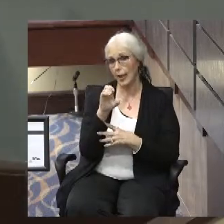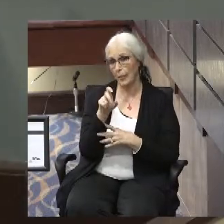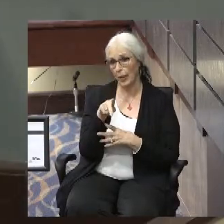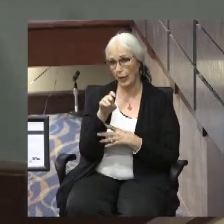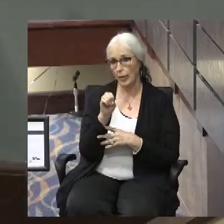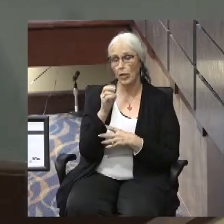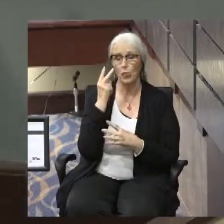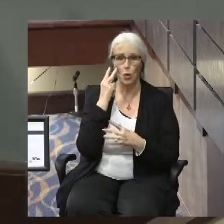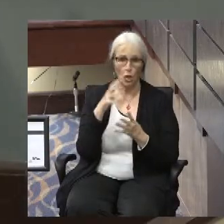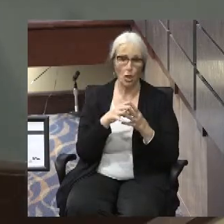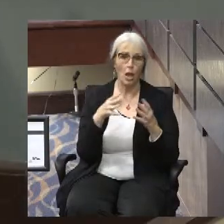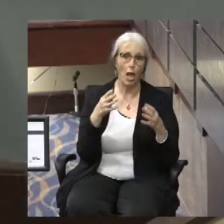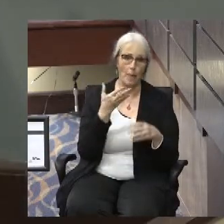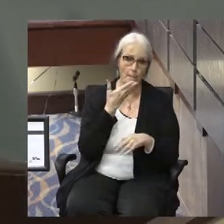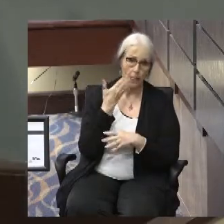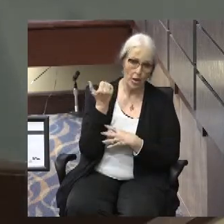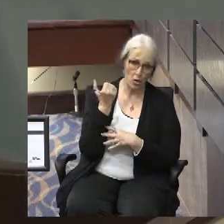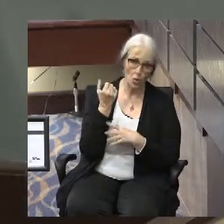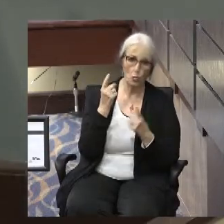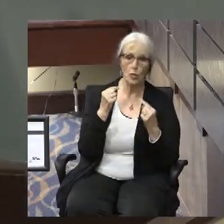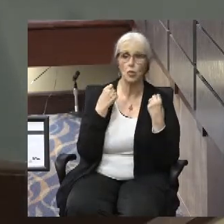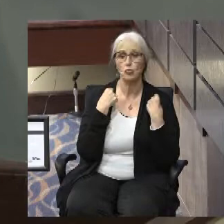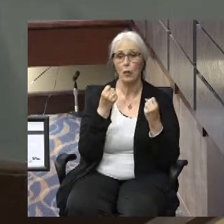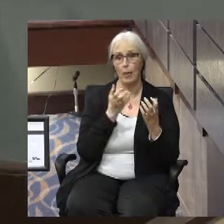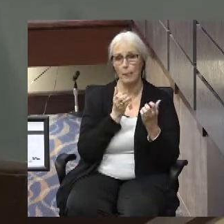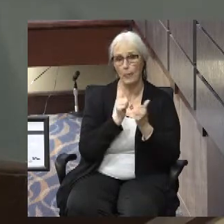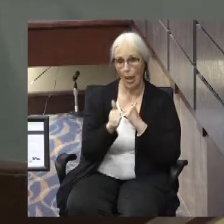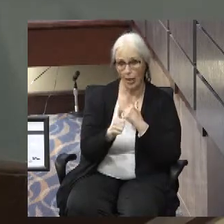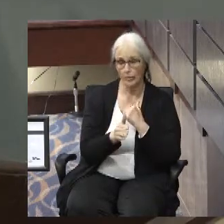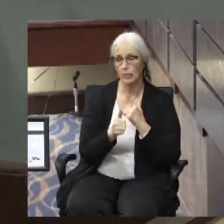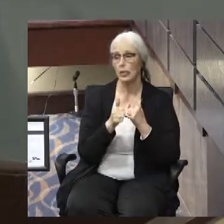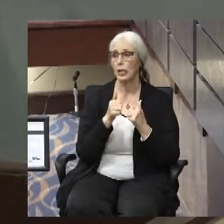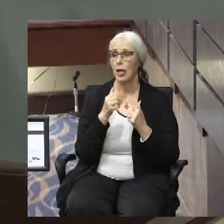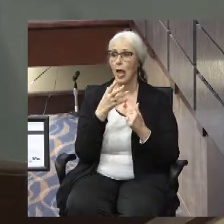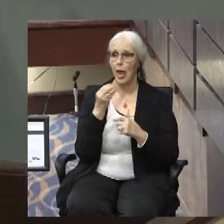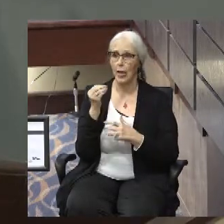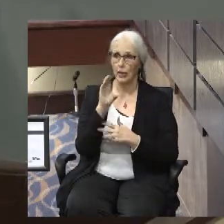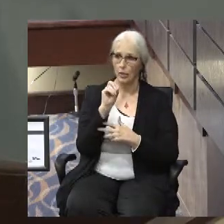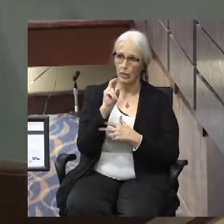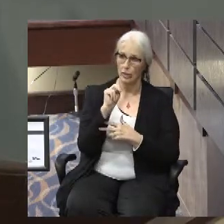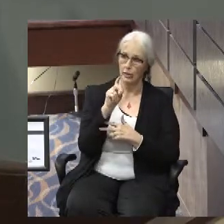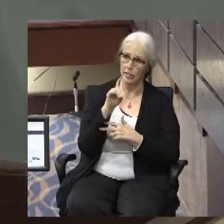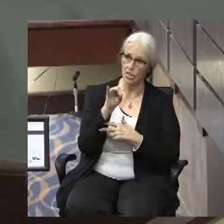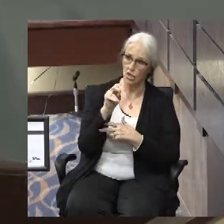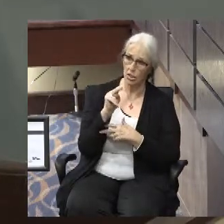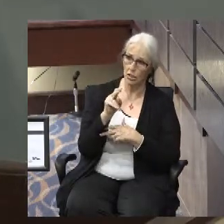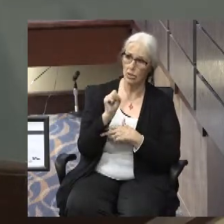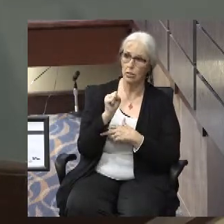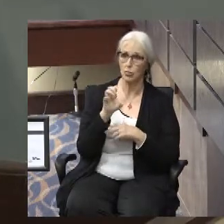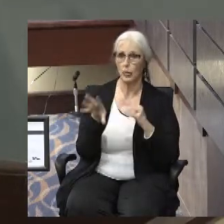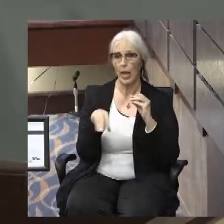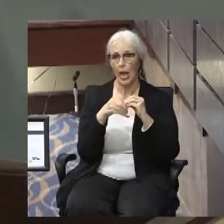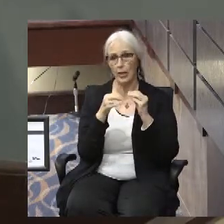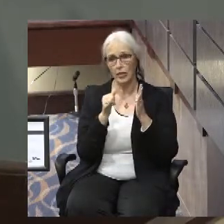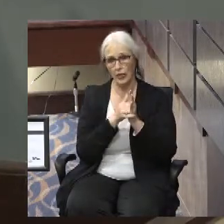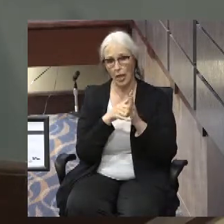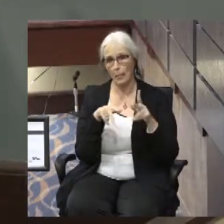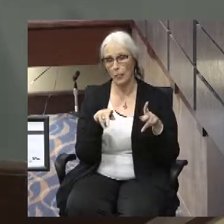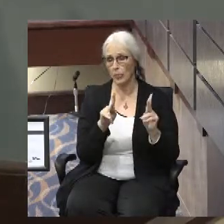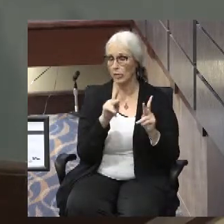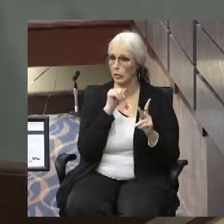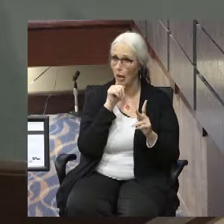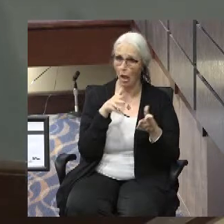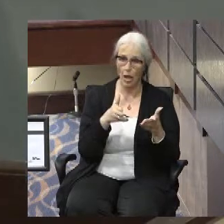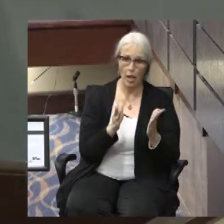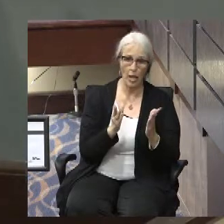it look a lot better as you go down LaSalle. Also, in the conditions, we put a condition in there that the permit shall not allow the storage